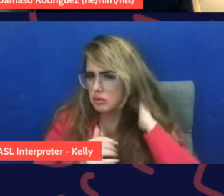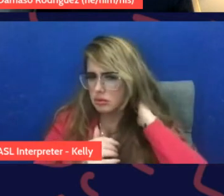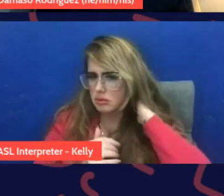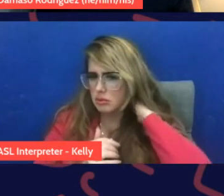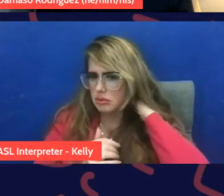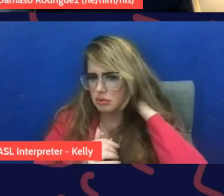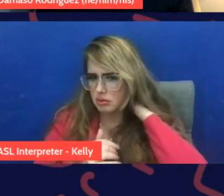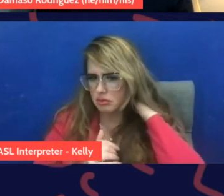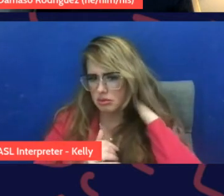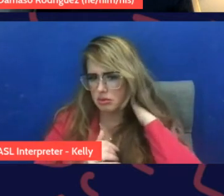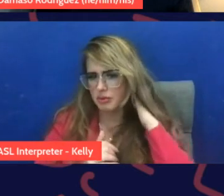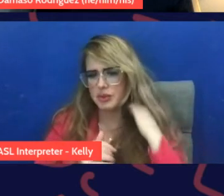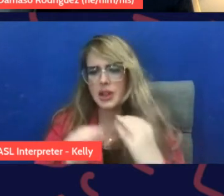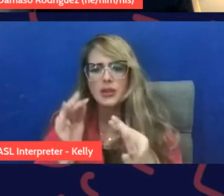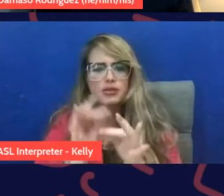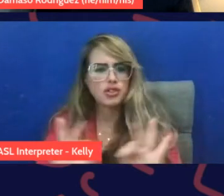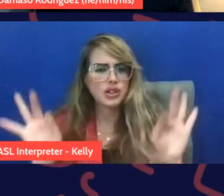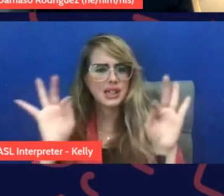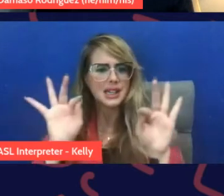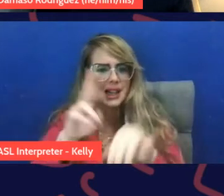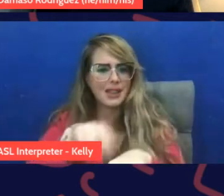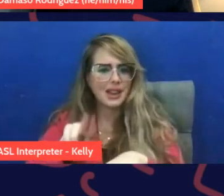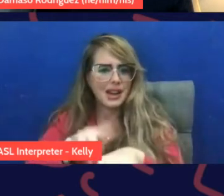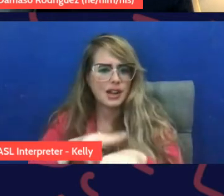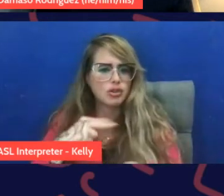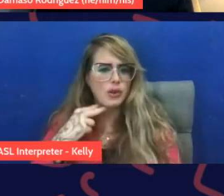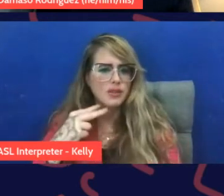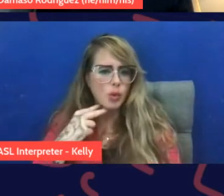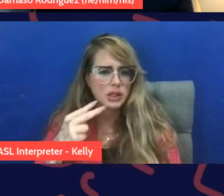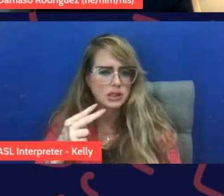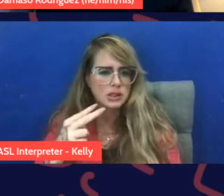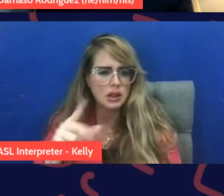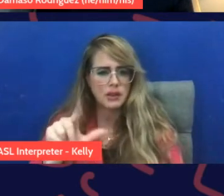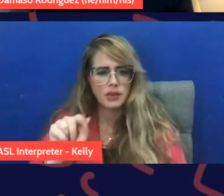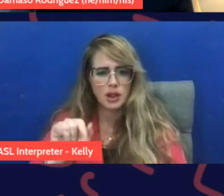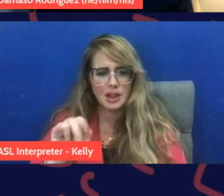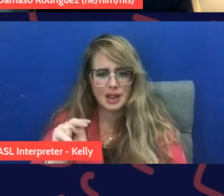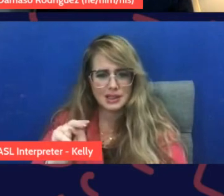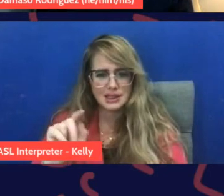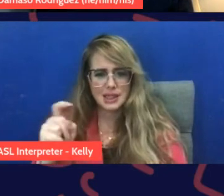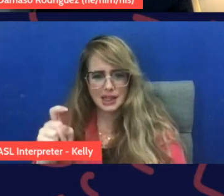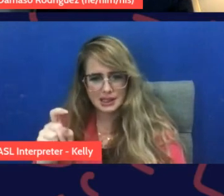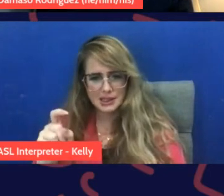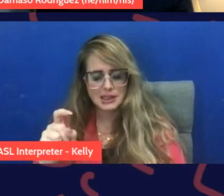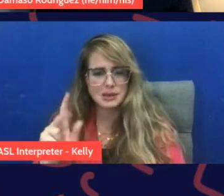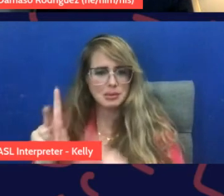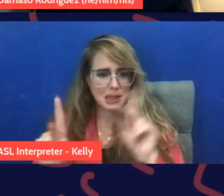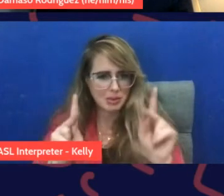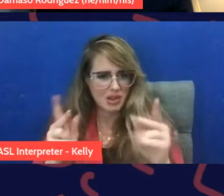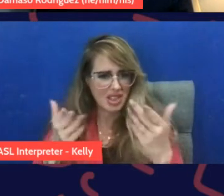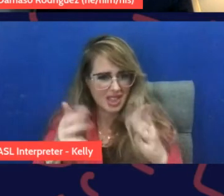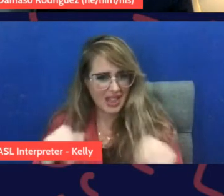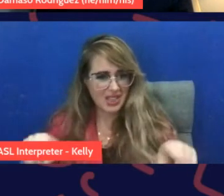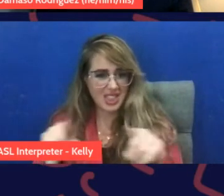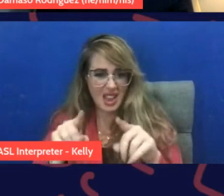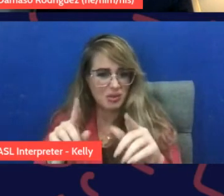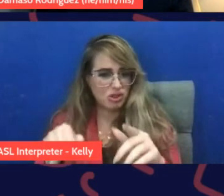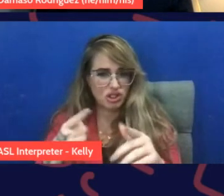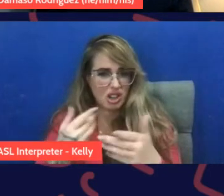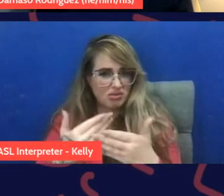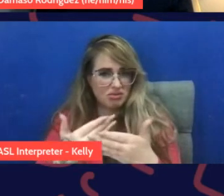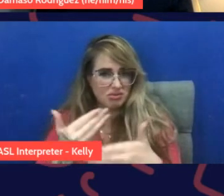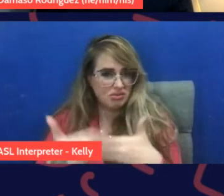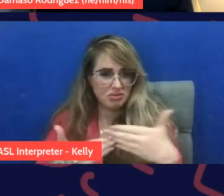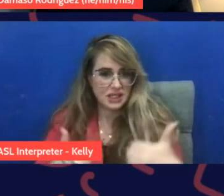free the natural voice of Latinx, Latine, Latino people and let them just exist with our